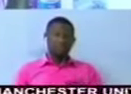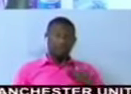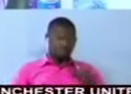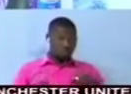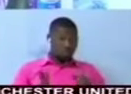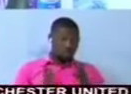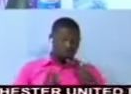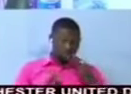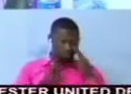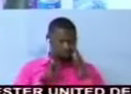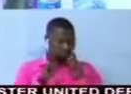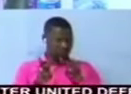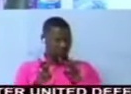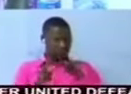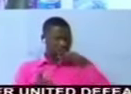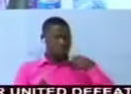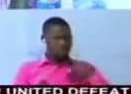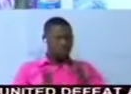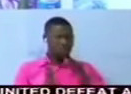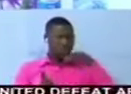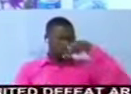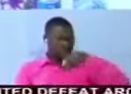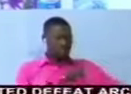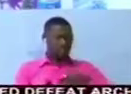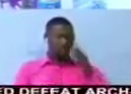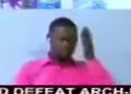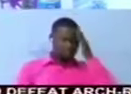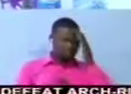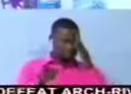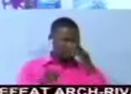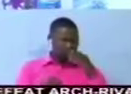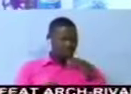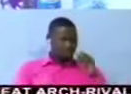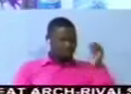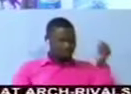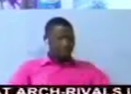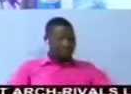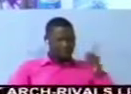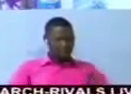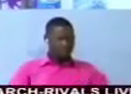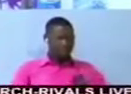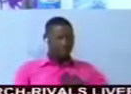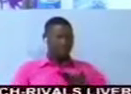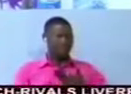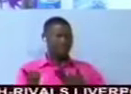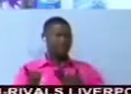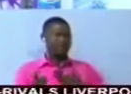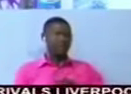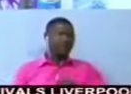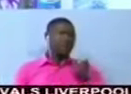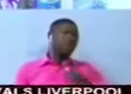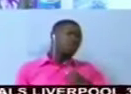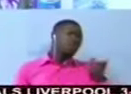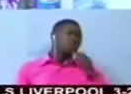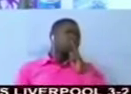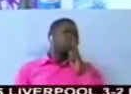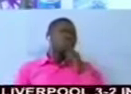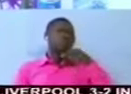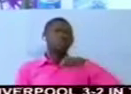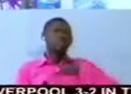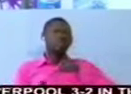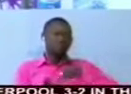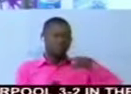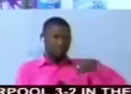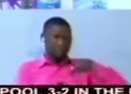found him, the way he was standing, I knew that he was beaten. Ak ñeneen ñu taxaw. And others who were standing. Who are